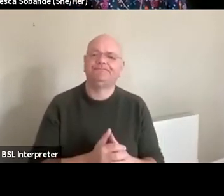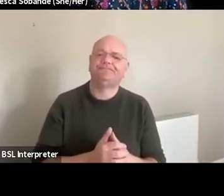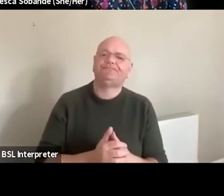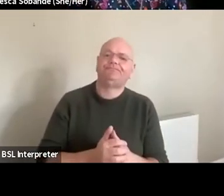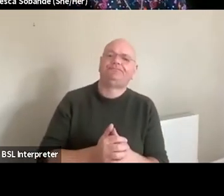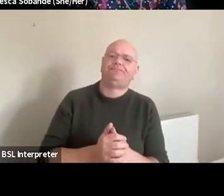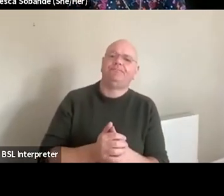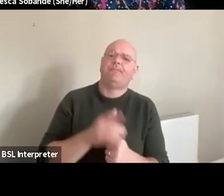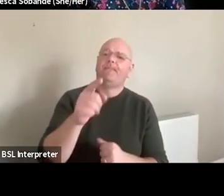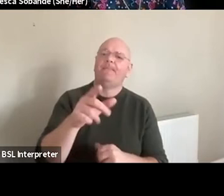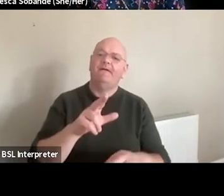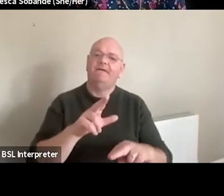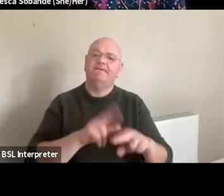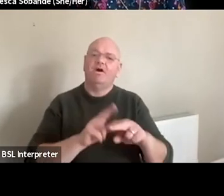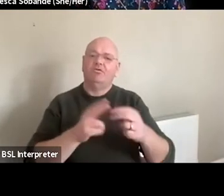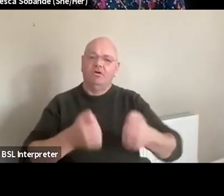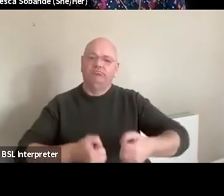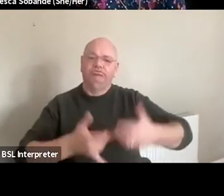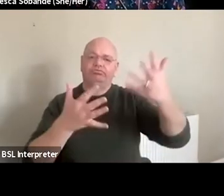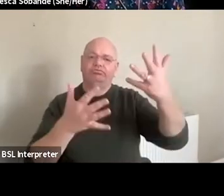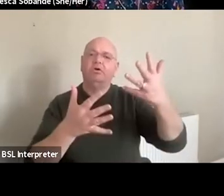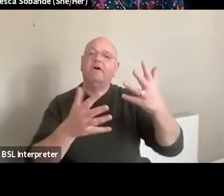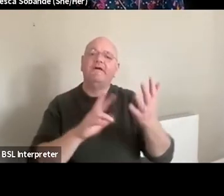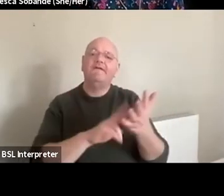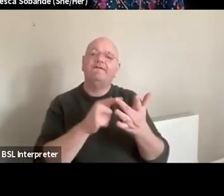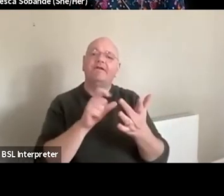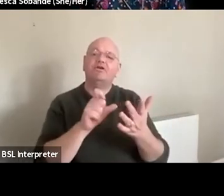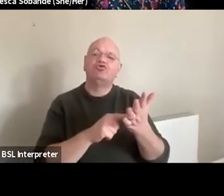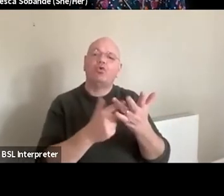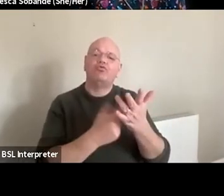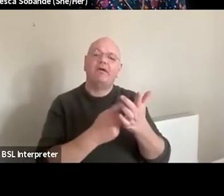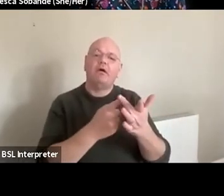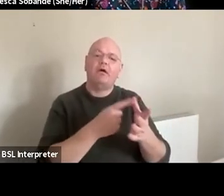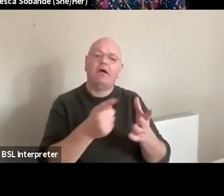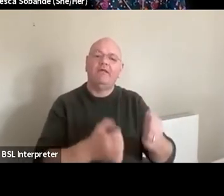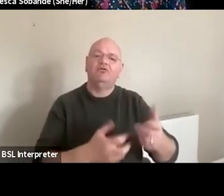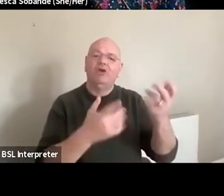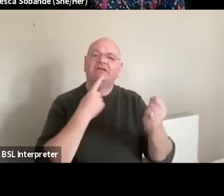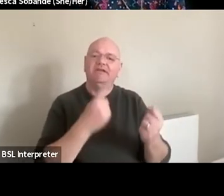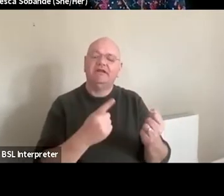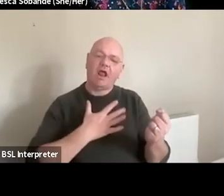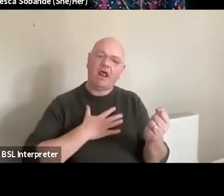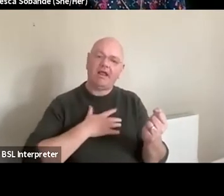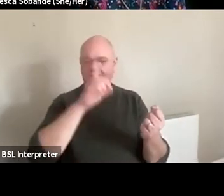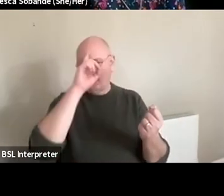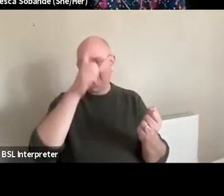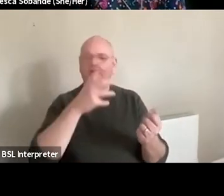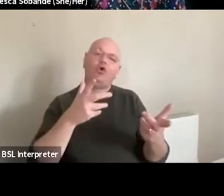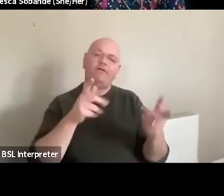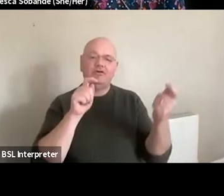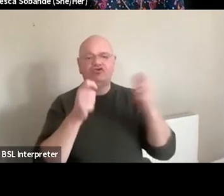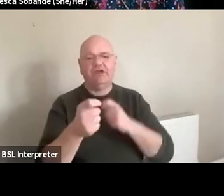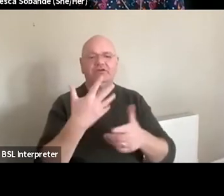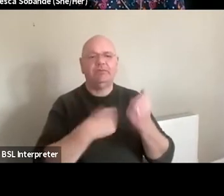by Victoria Okoye, who said, I love this idea of change that is playful and joyful. And I kind of want to signpost people to one